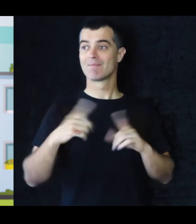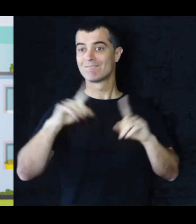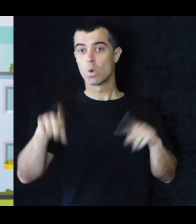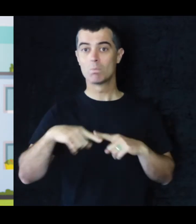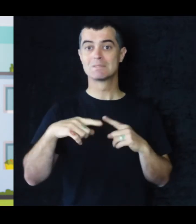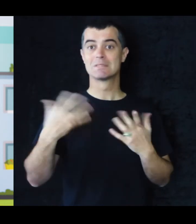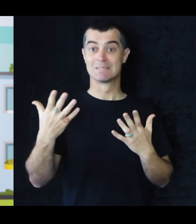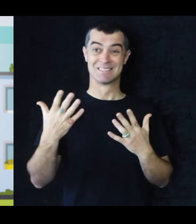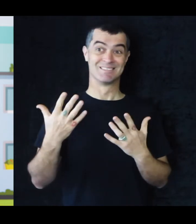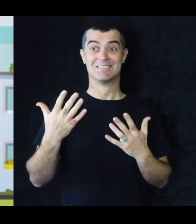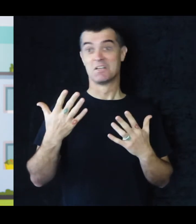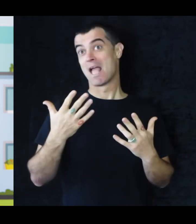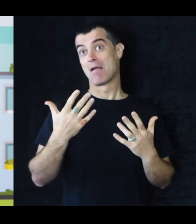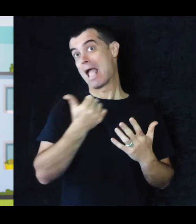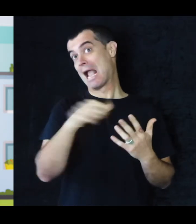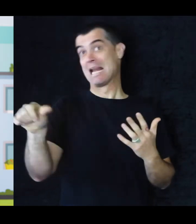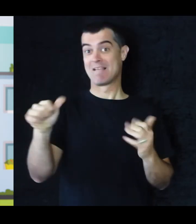forms in general.